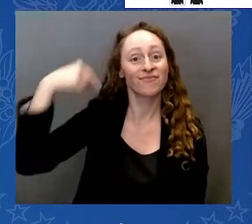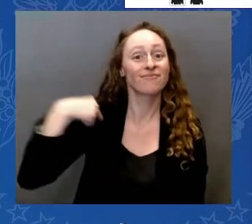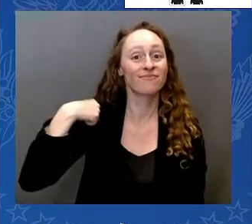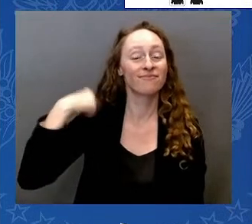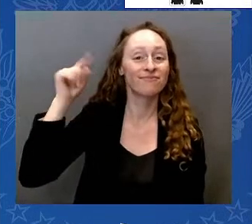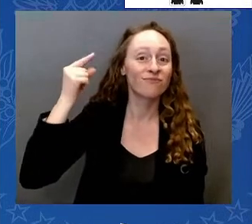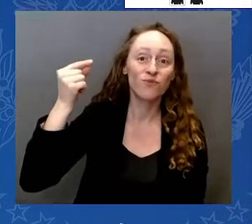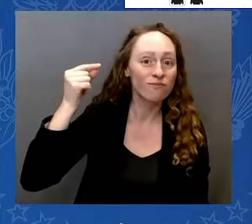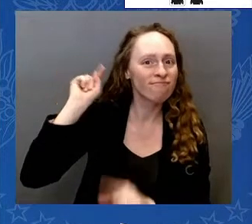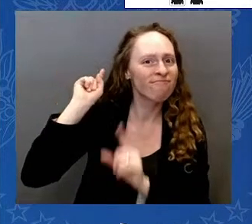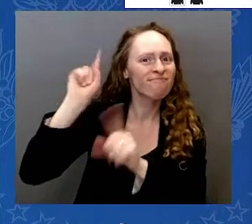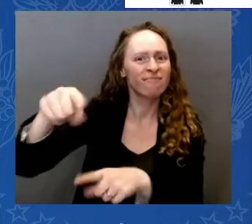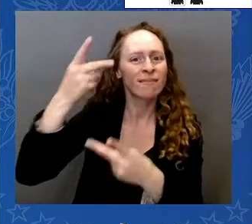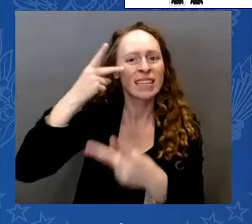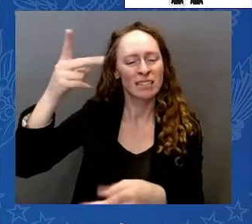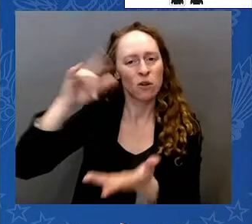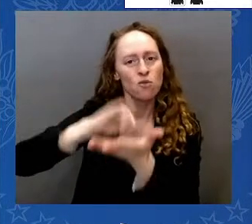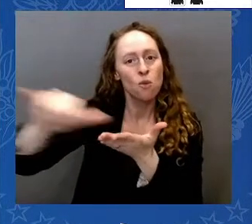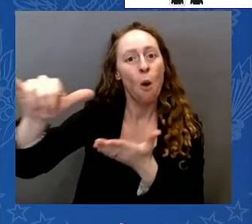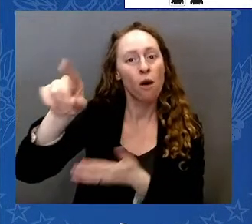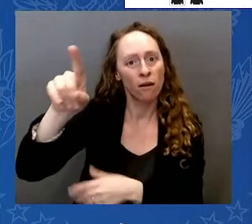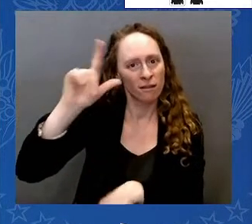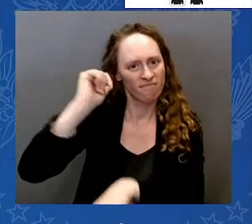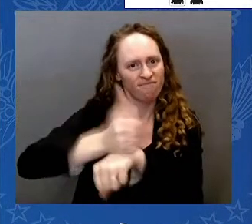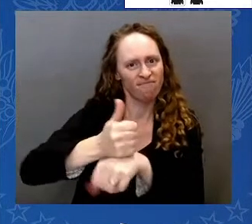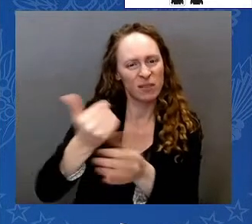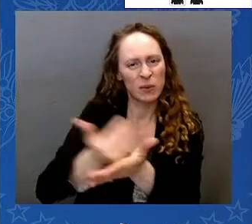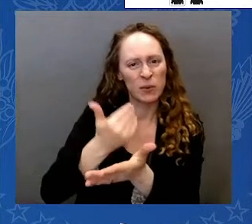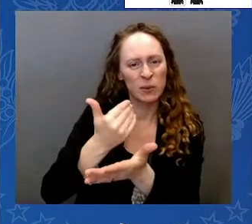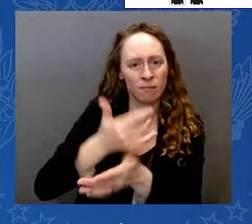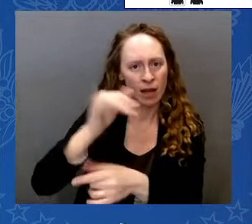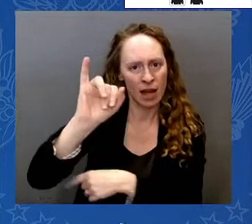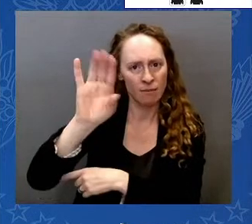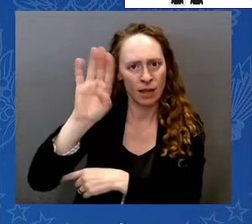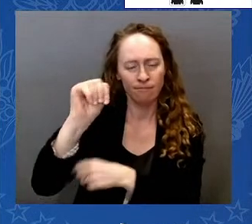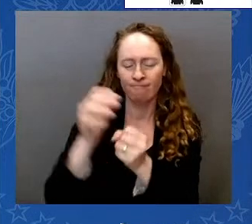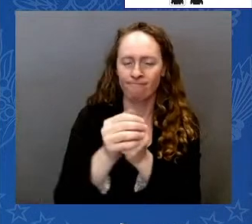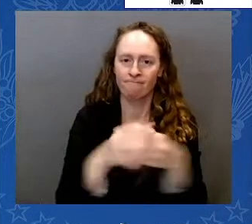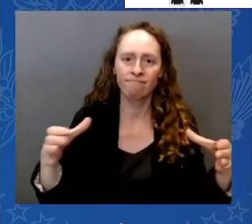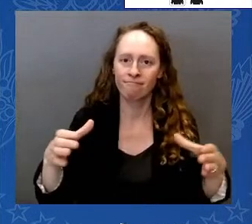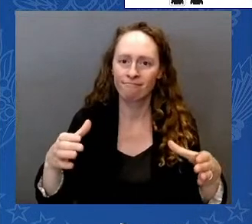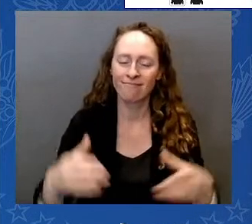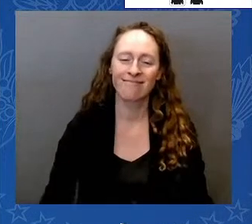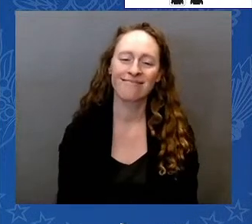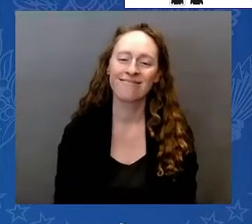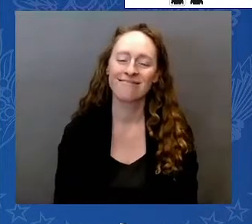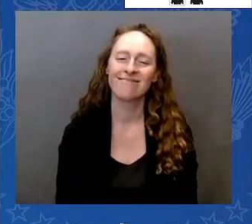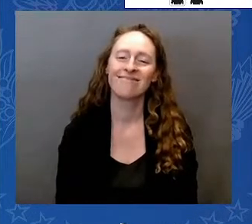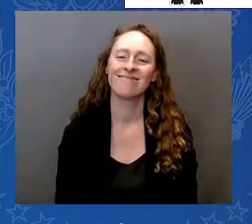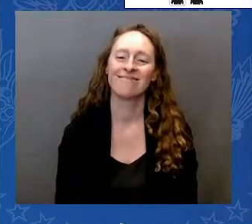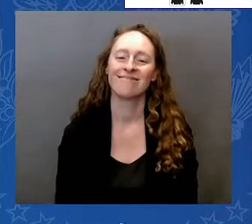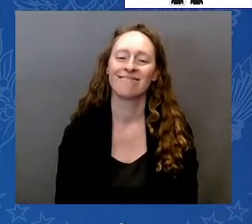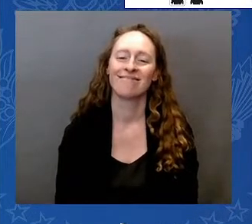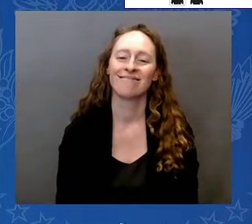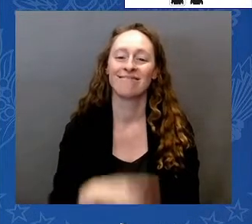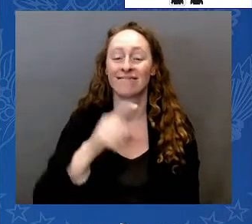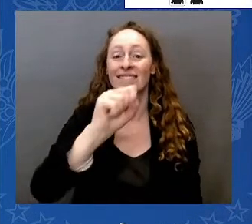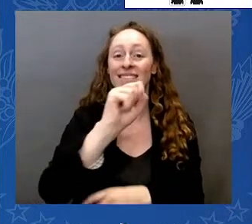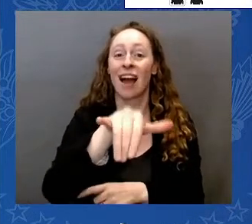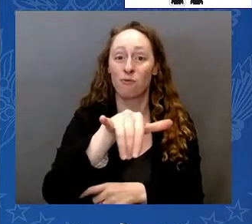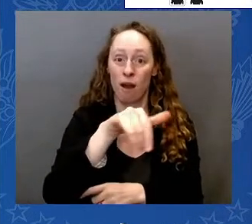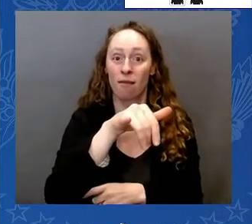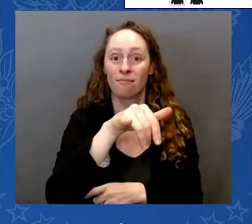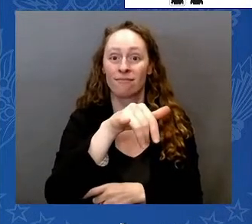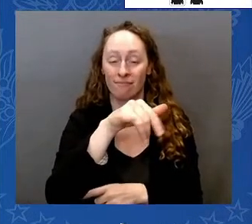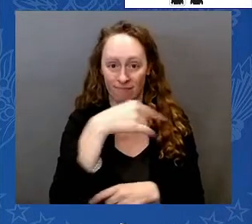here in the United States. And the workers in Syracuse, where the company Micron is investing $100 billion